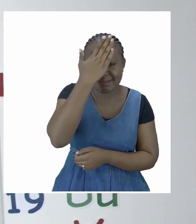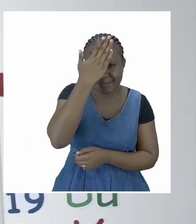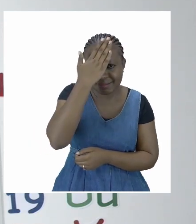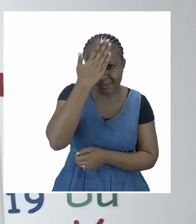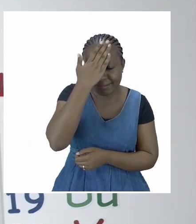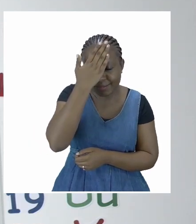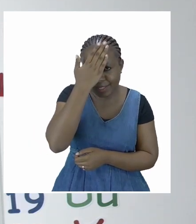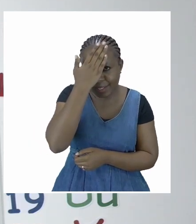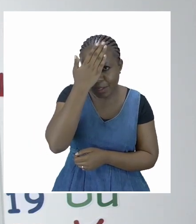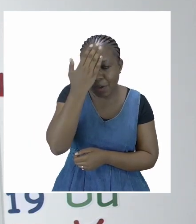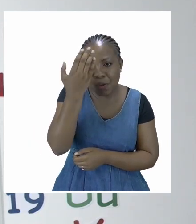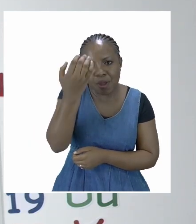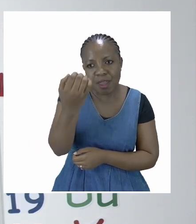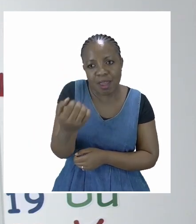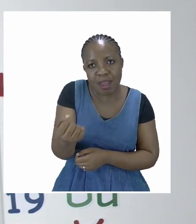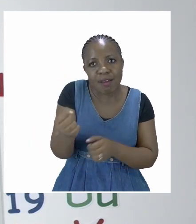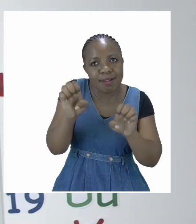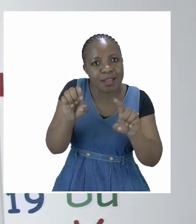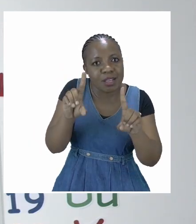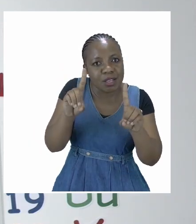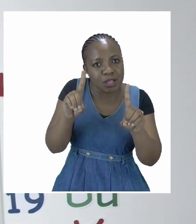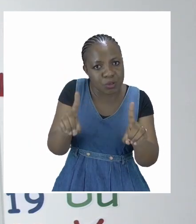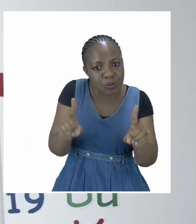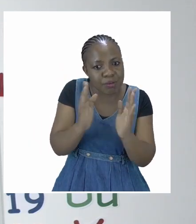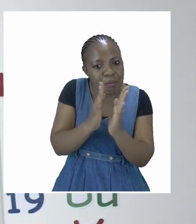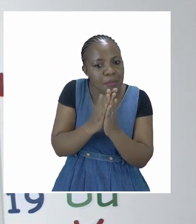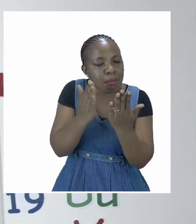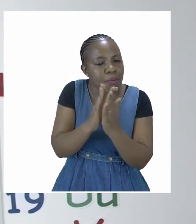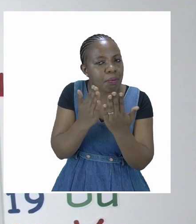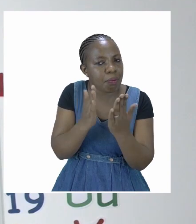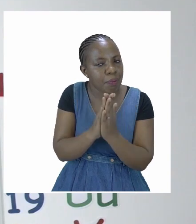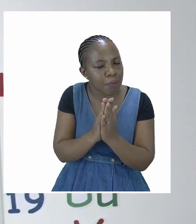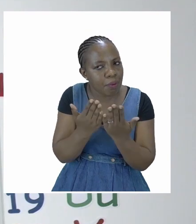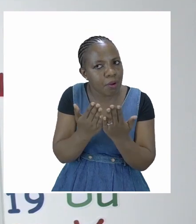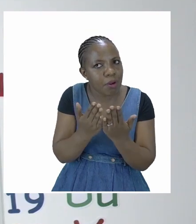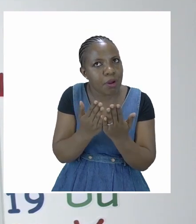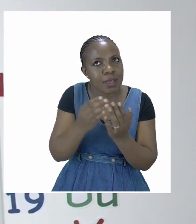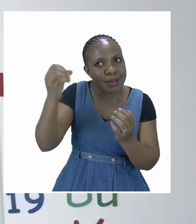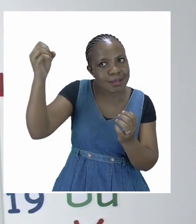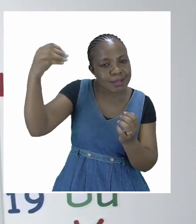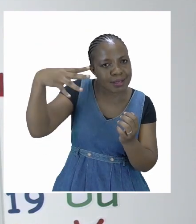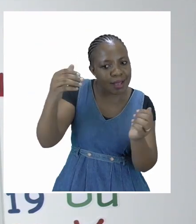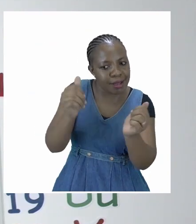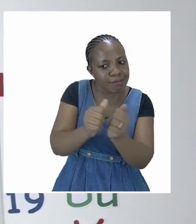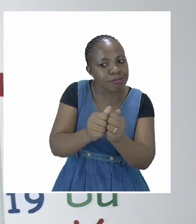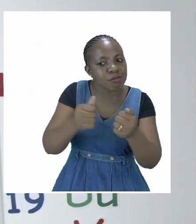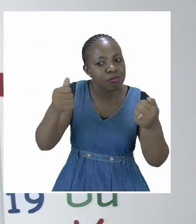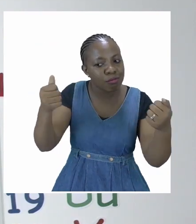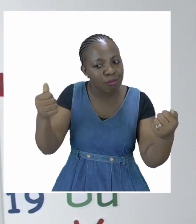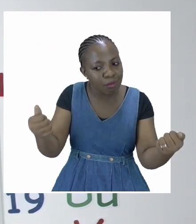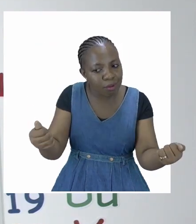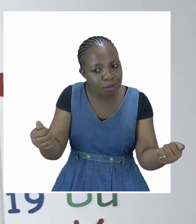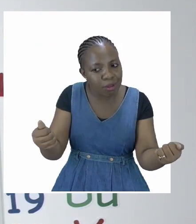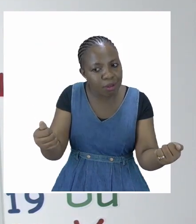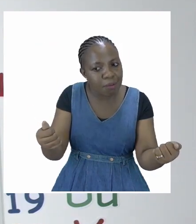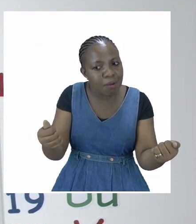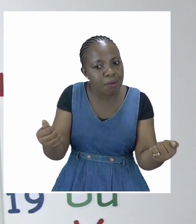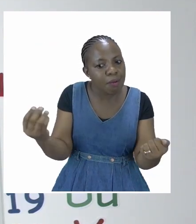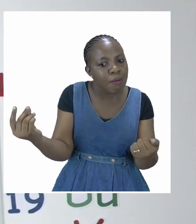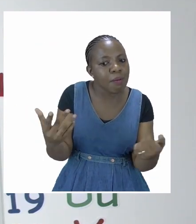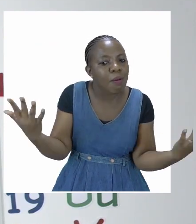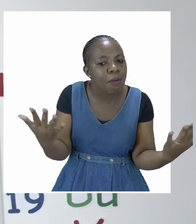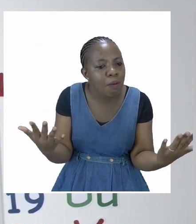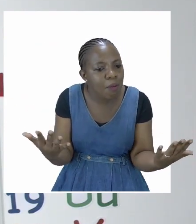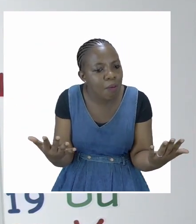booklet in our daily newspaper, street sales, or at your school every Monday